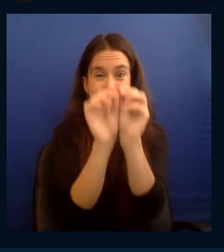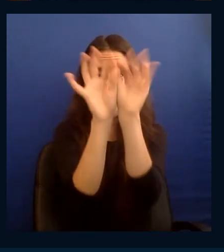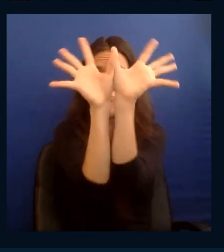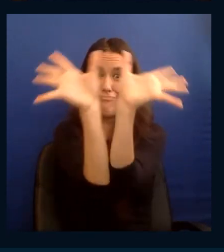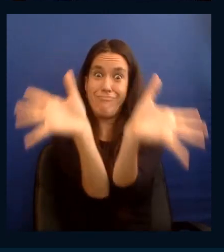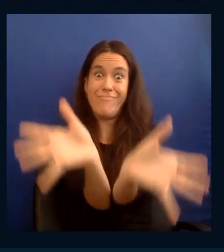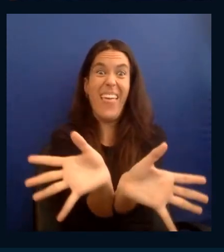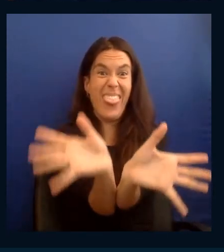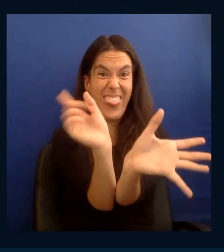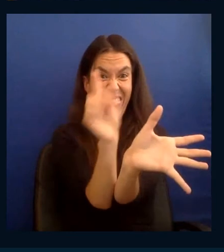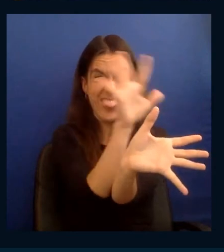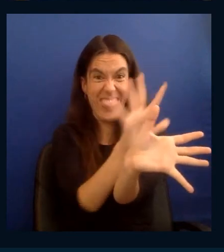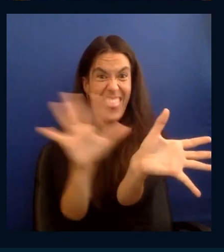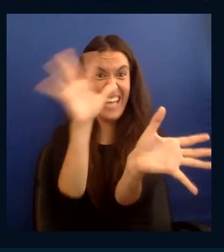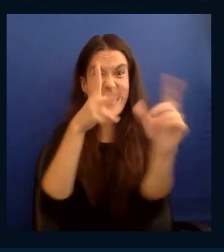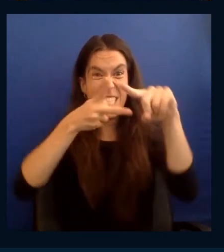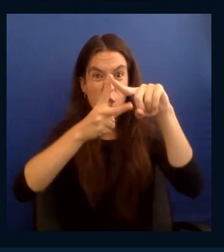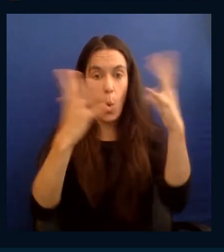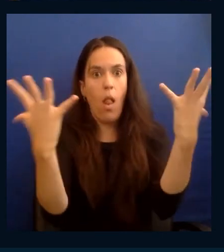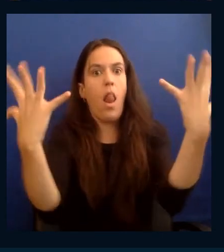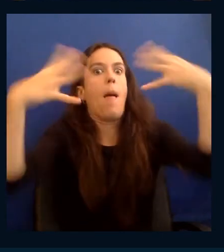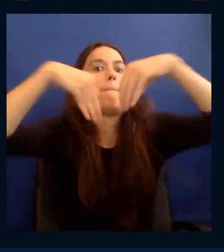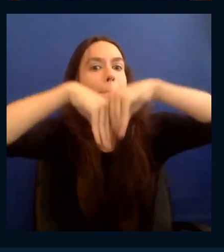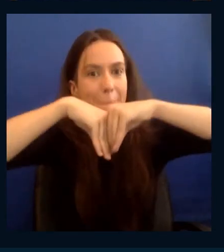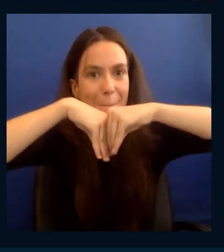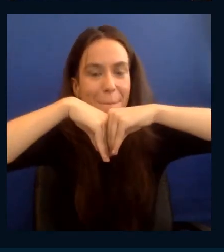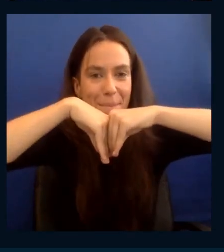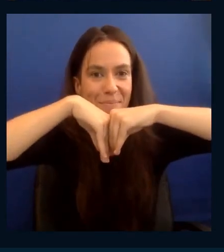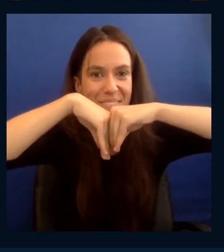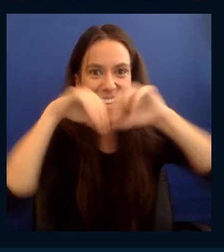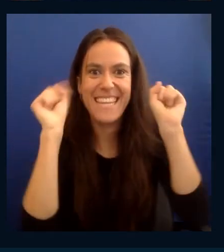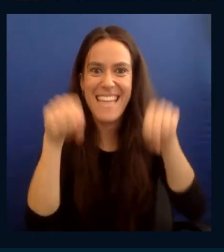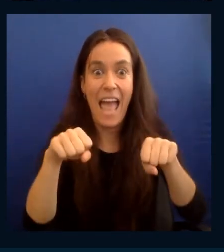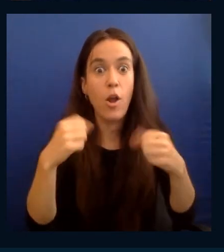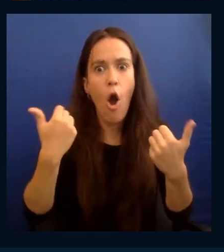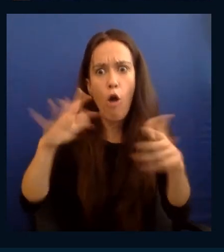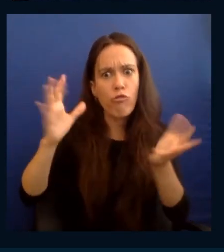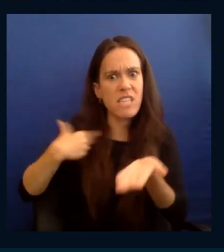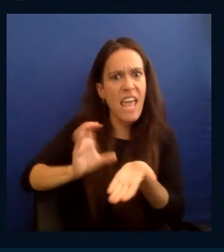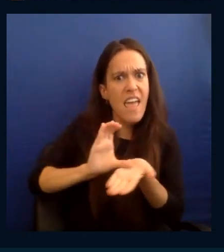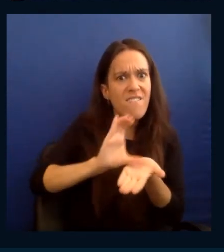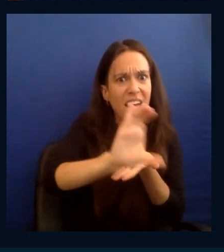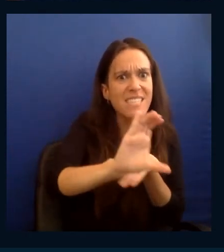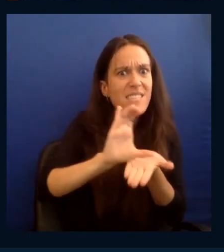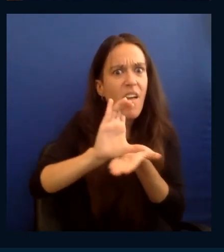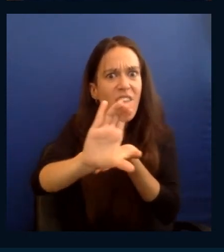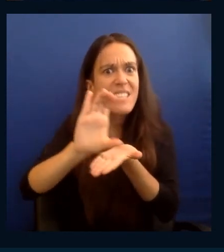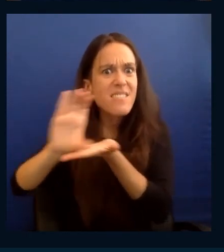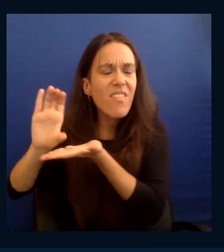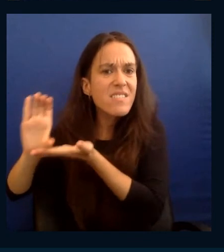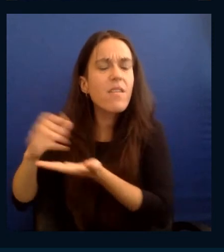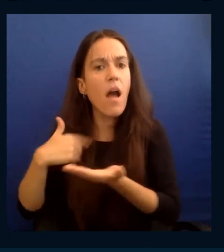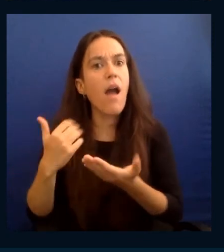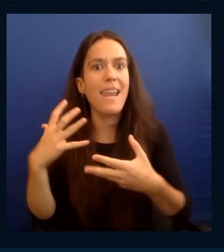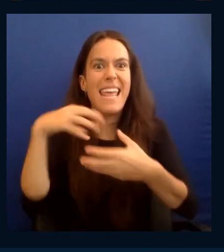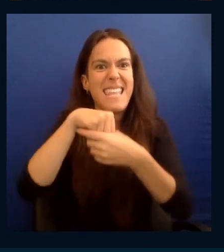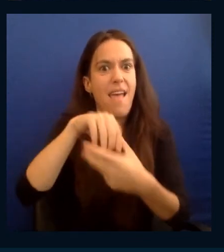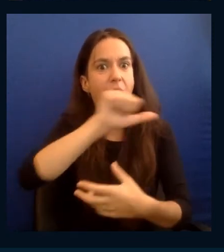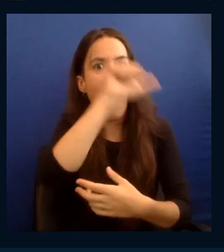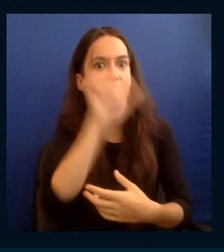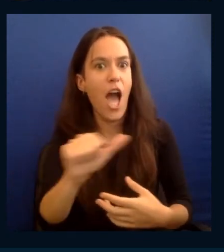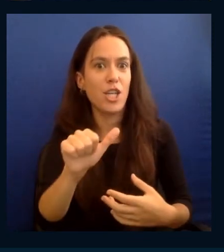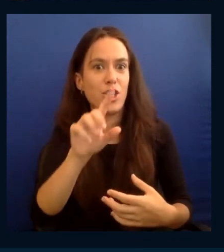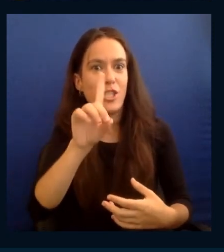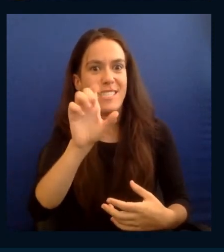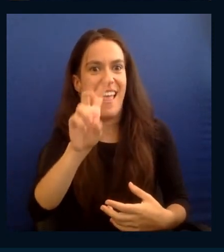do. So you can absolutely integrate the tools you've already invested in into Azure DevOps, but you can also use Azure DevOps to do a lot of the